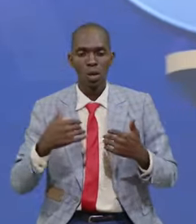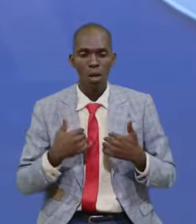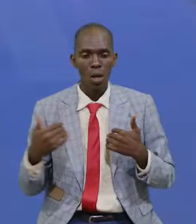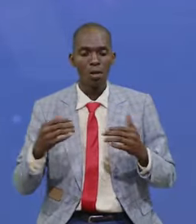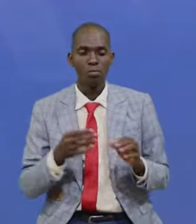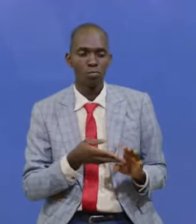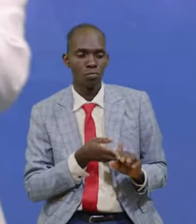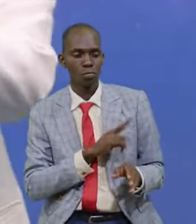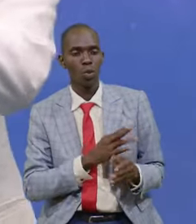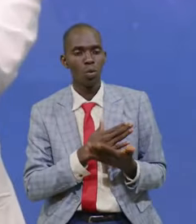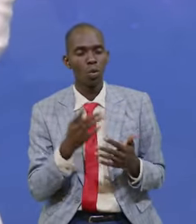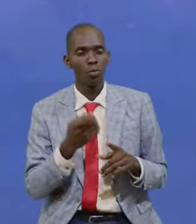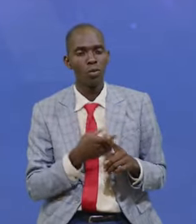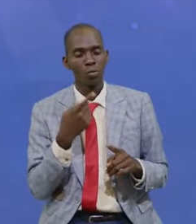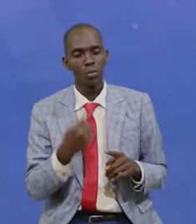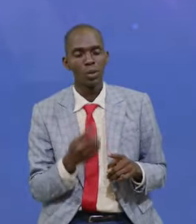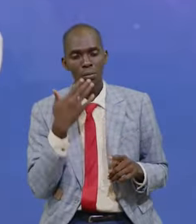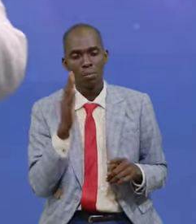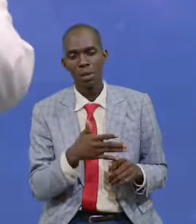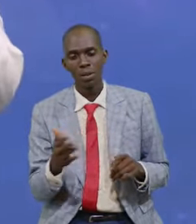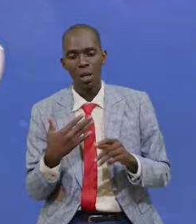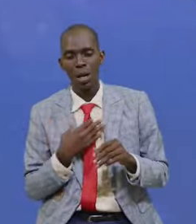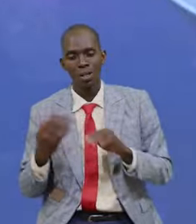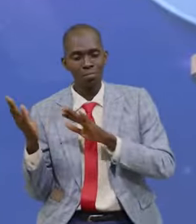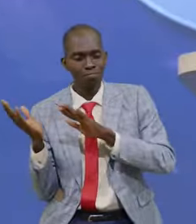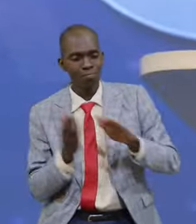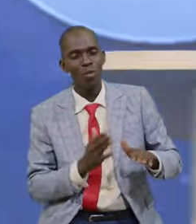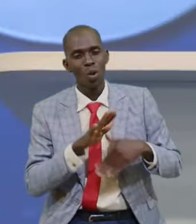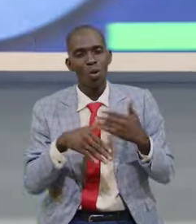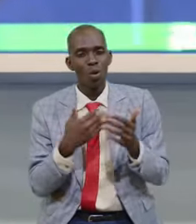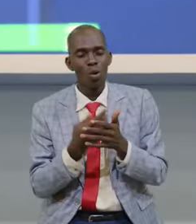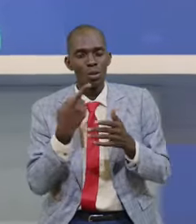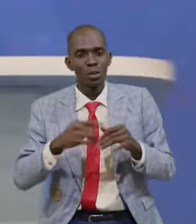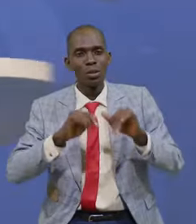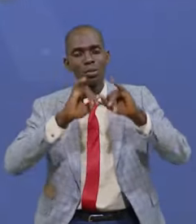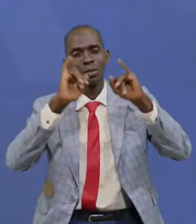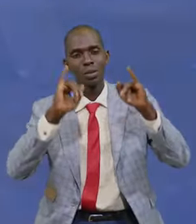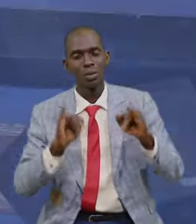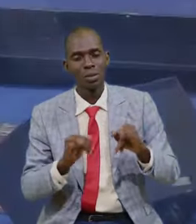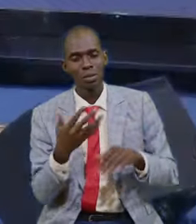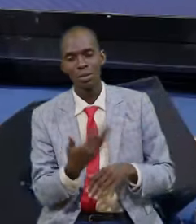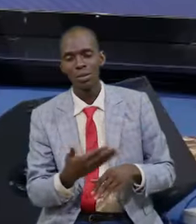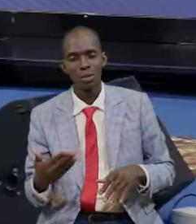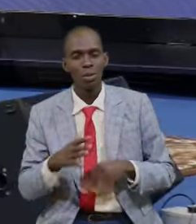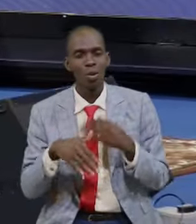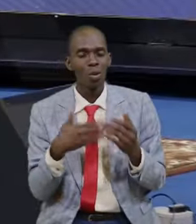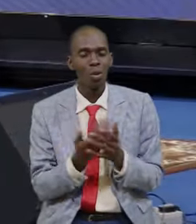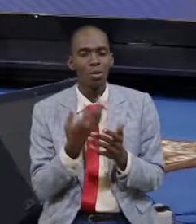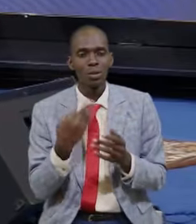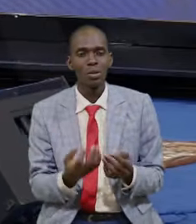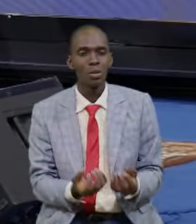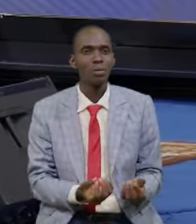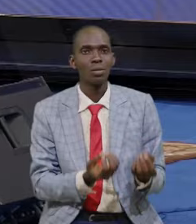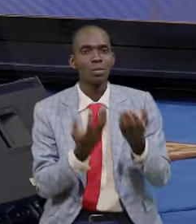abandoned all those rituals, all those ceremonies, all those sacrifices, all those